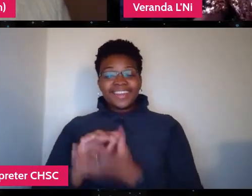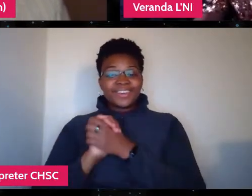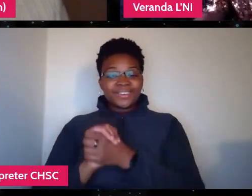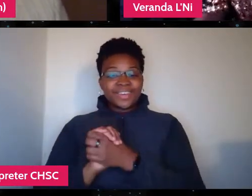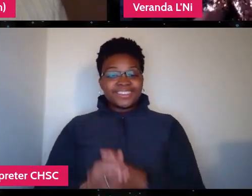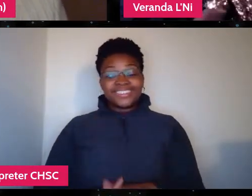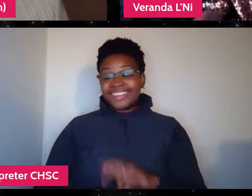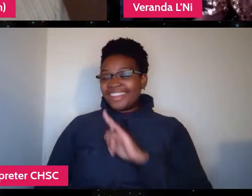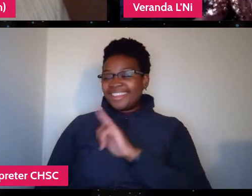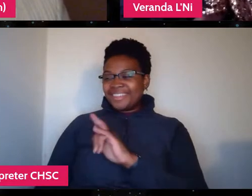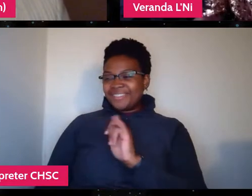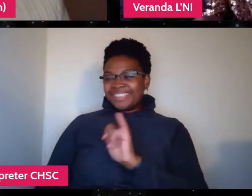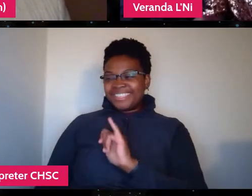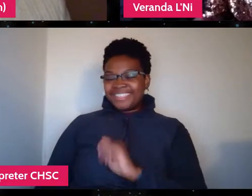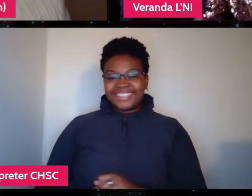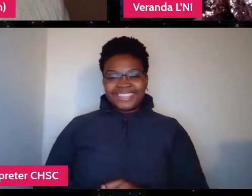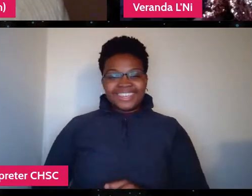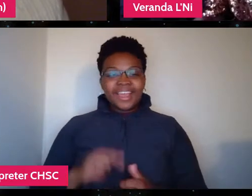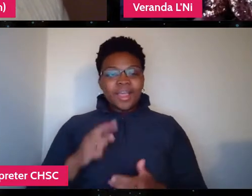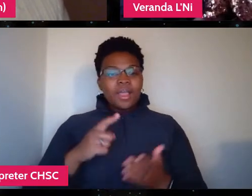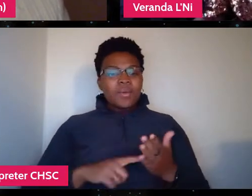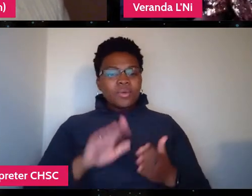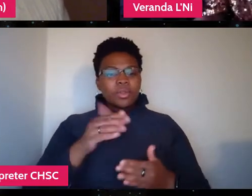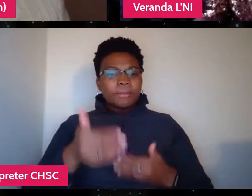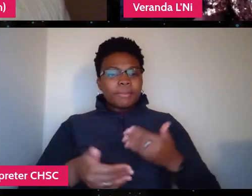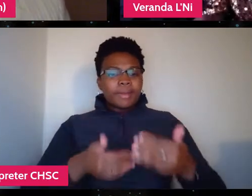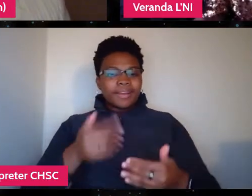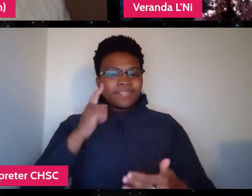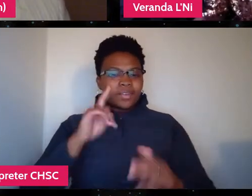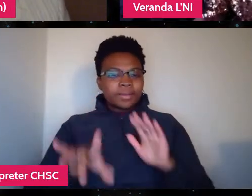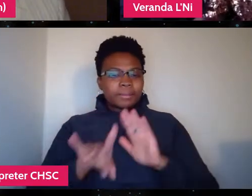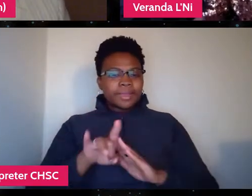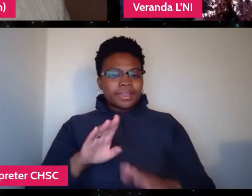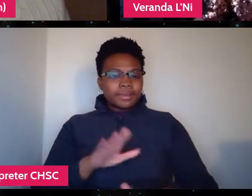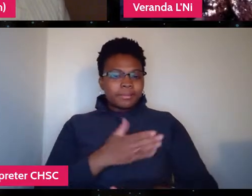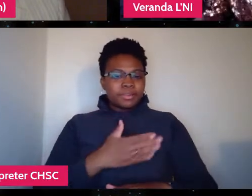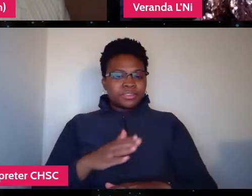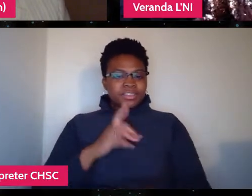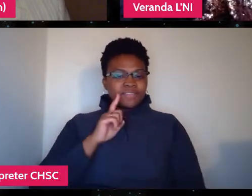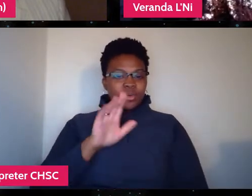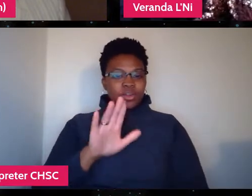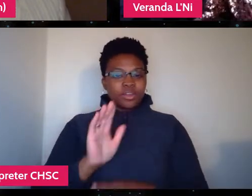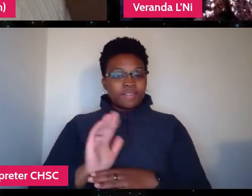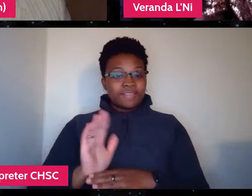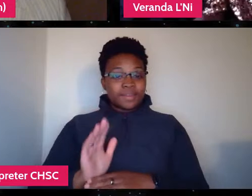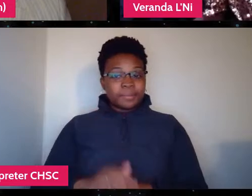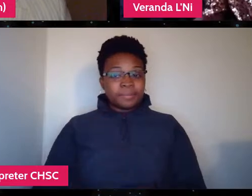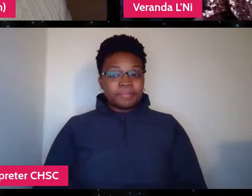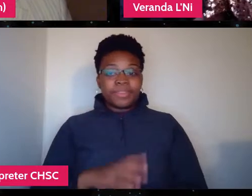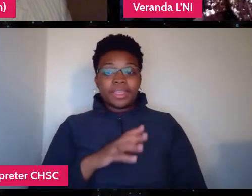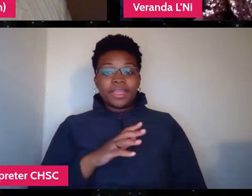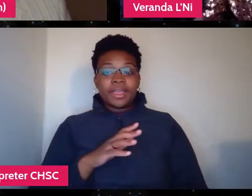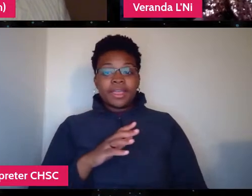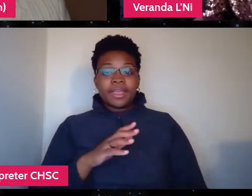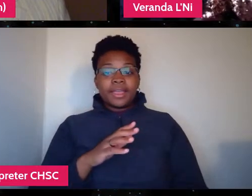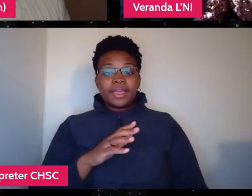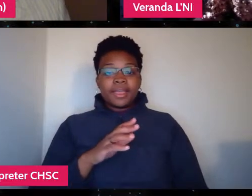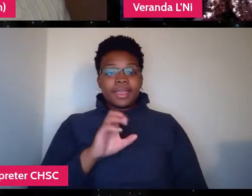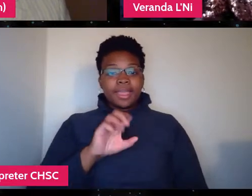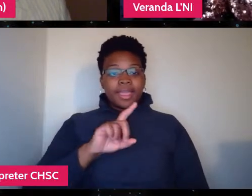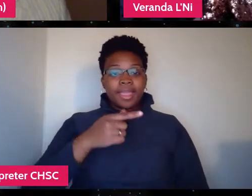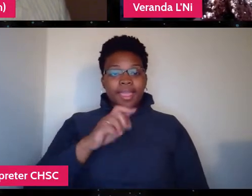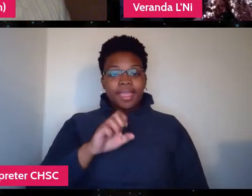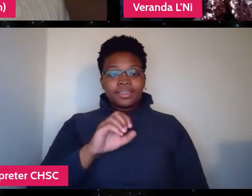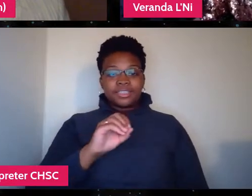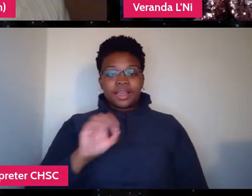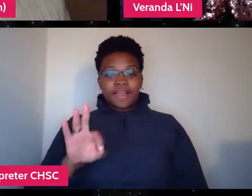you too. What's your process for selecting music for your films? Edge mm-hmm. of 17